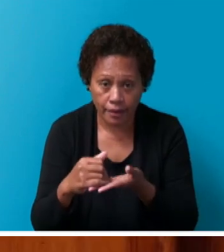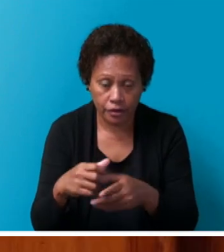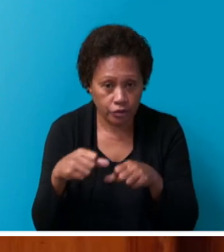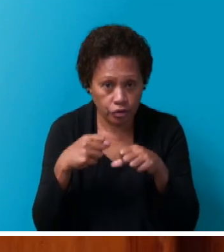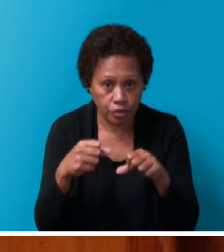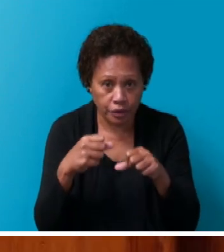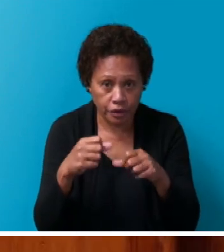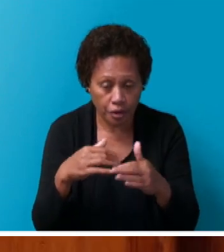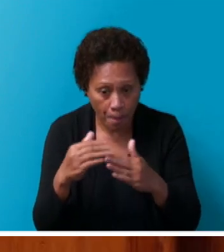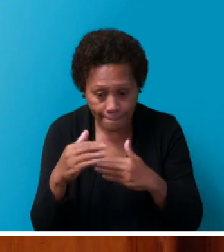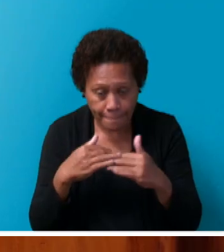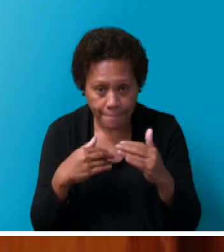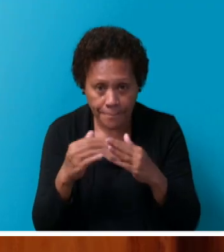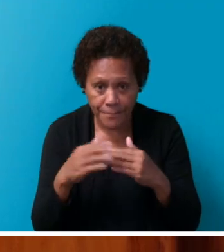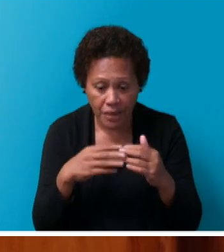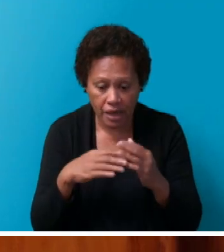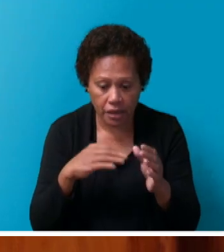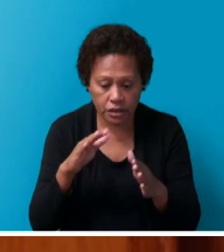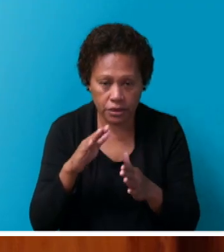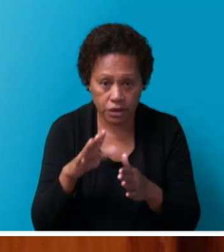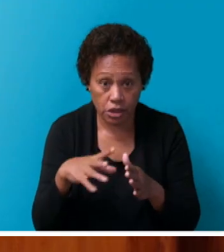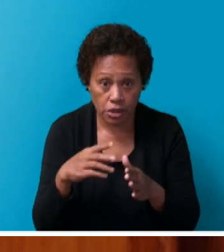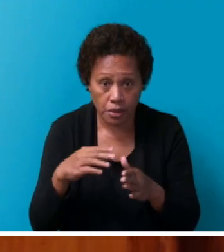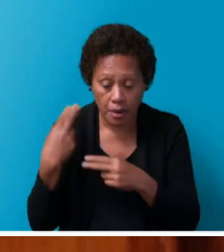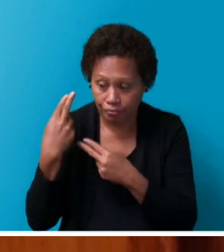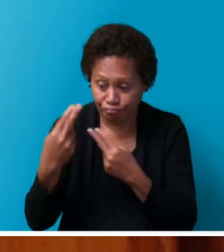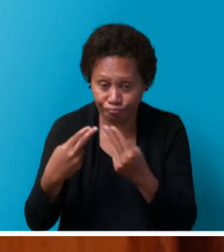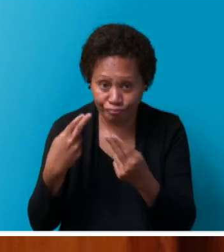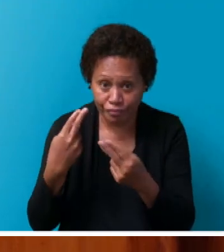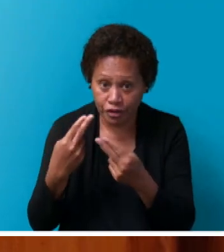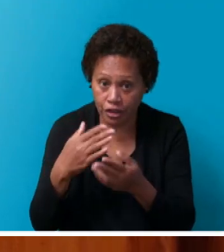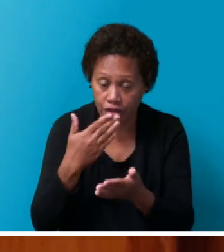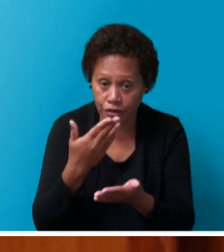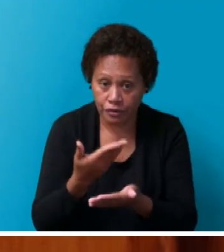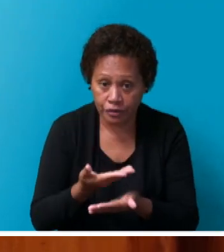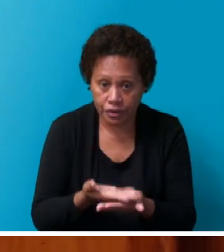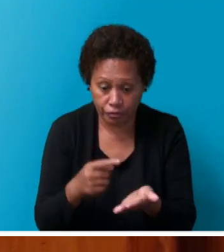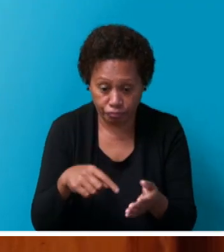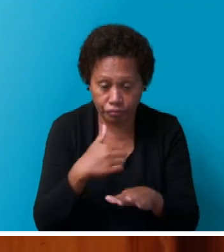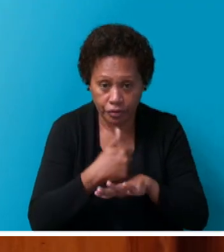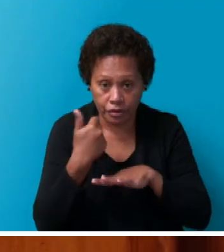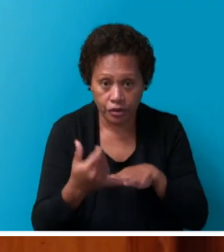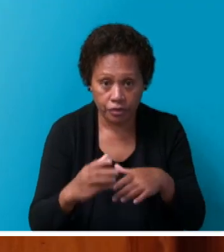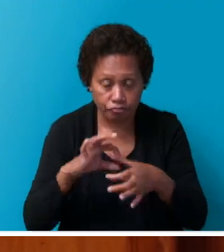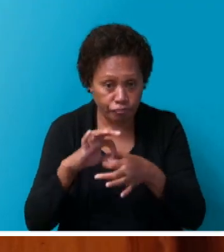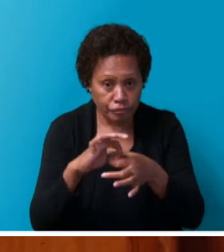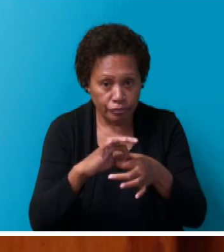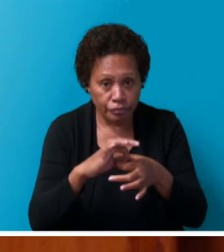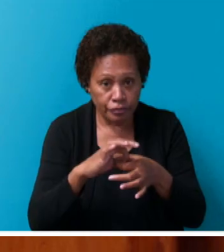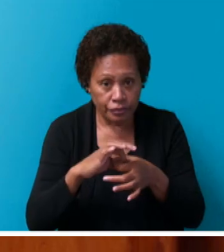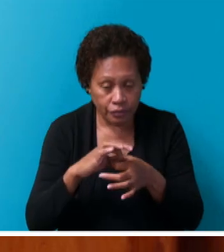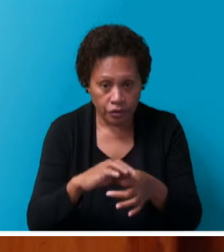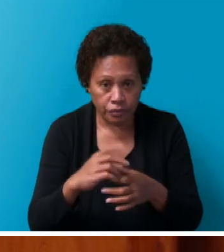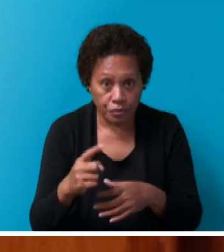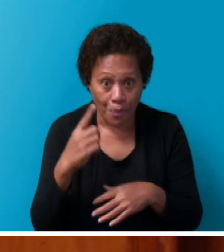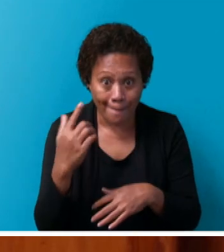better manage our rich natural heritage. Mr. Speaker, the government of Fiji remains committed to managing 100% of our